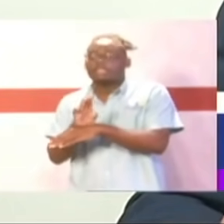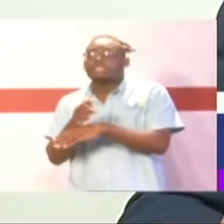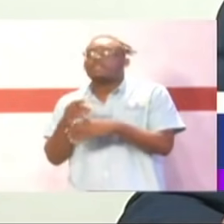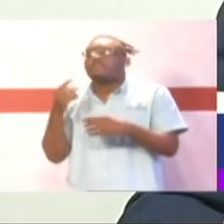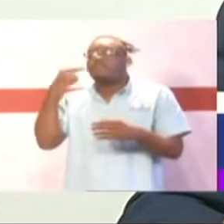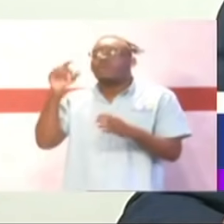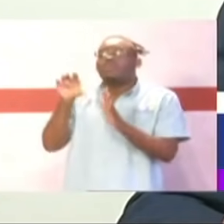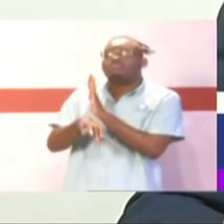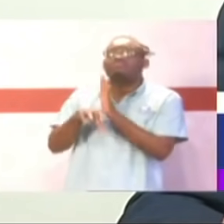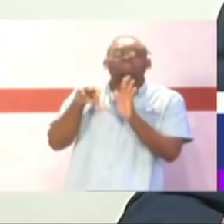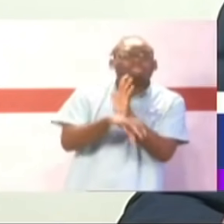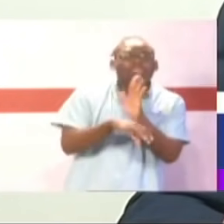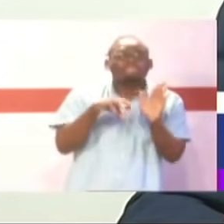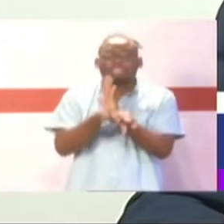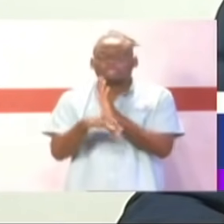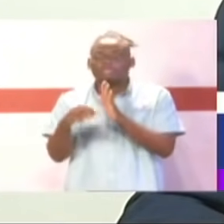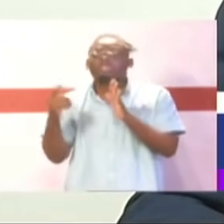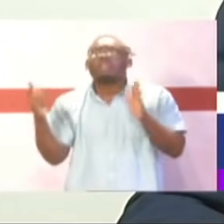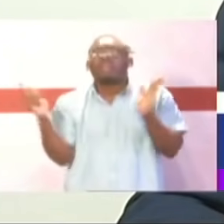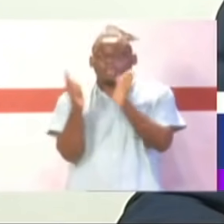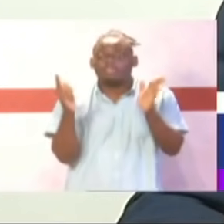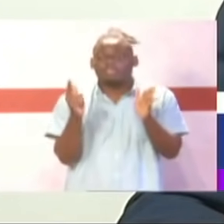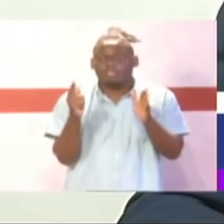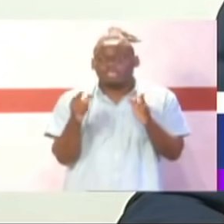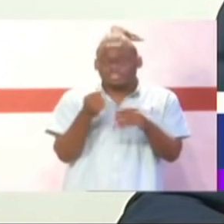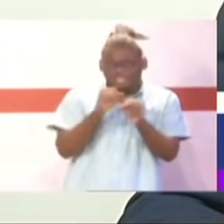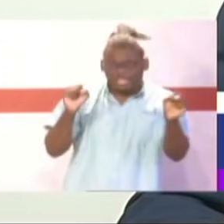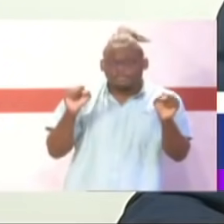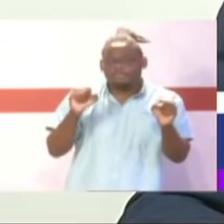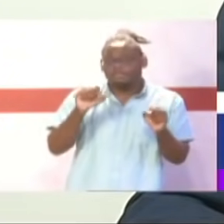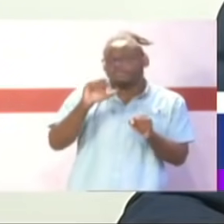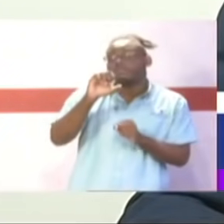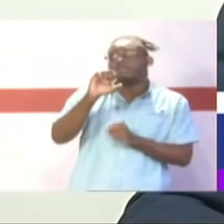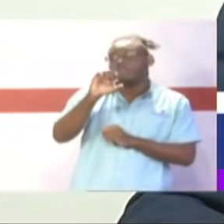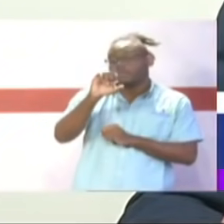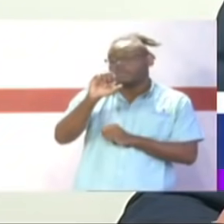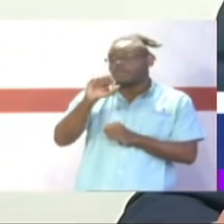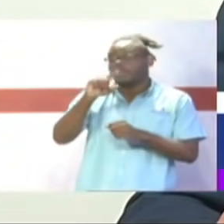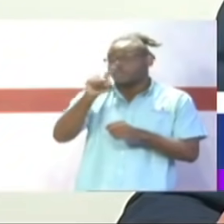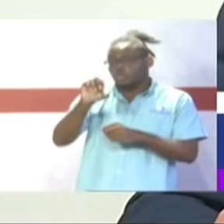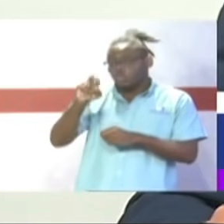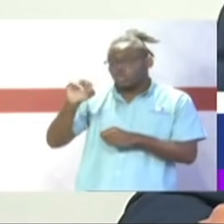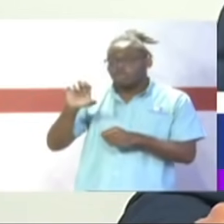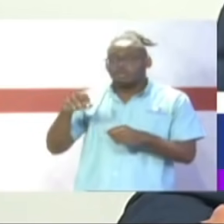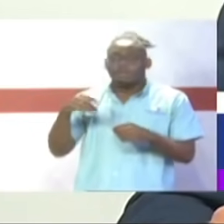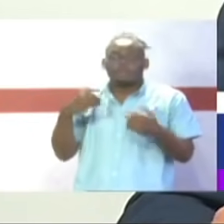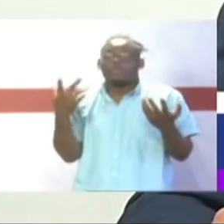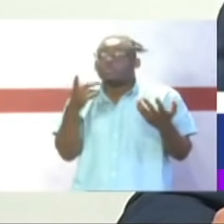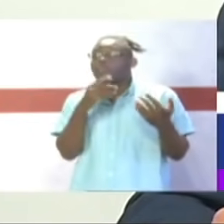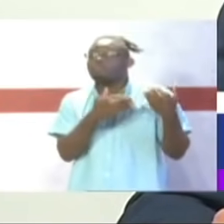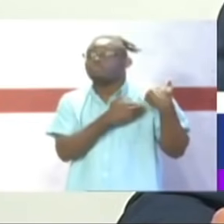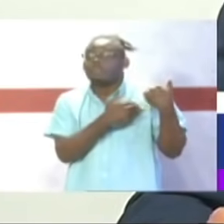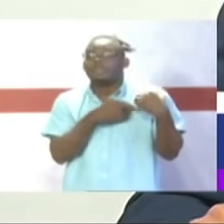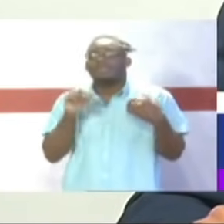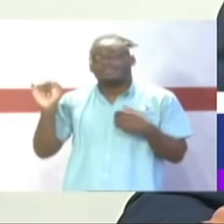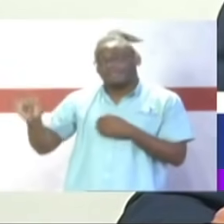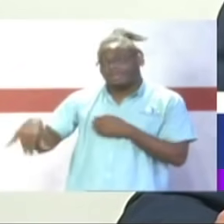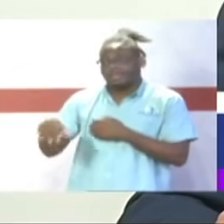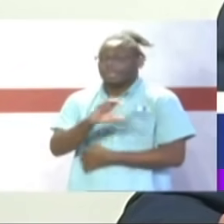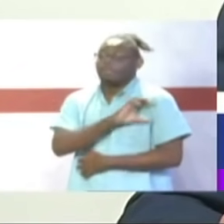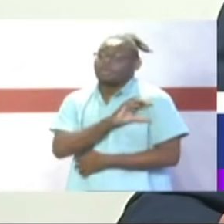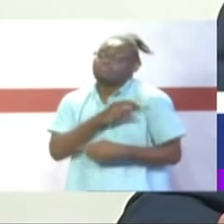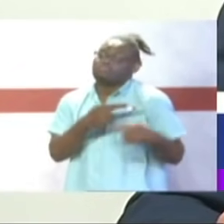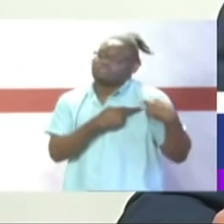But monitoring and implementation of the safe zone measures is basically that of